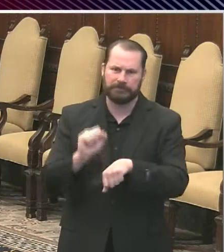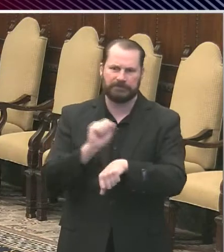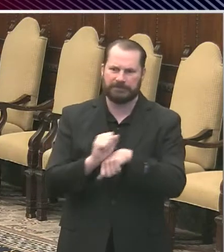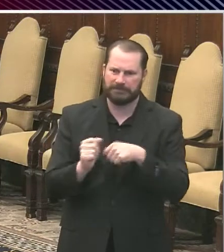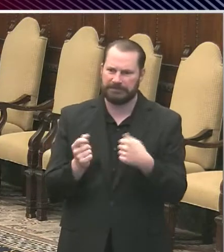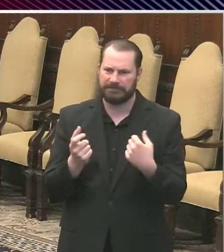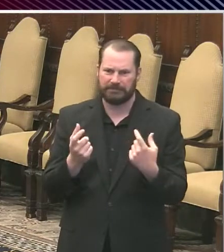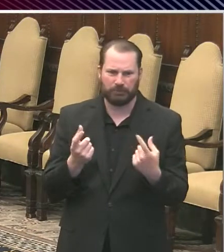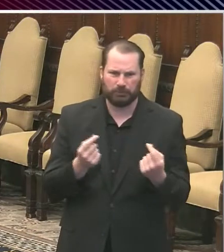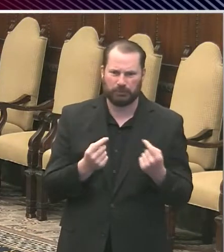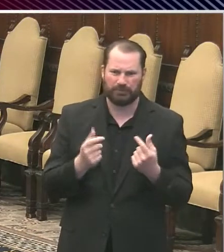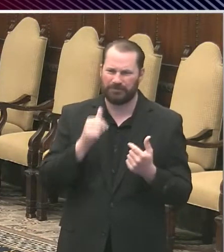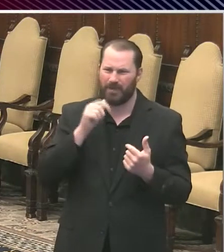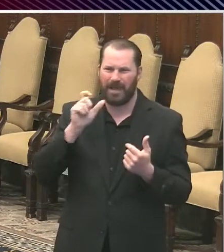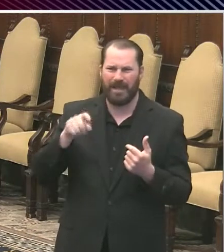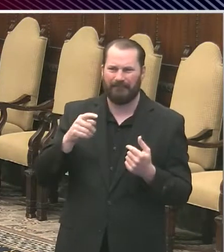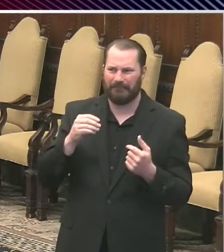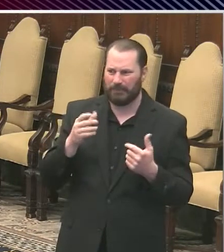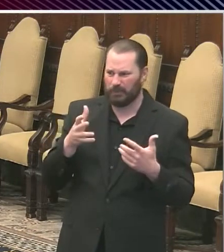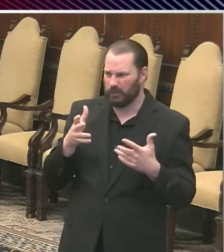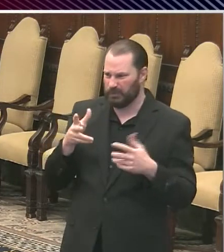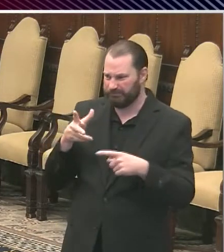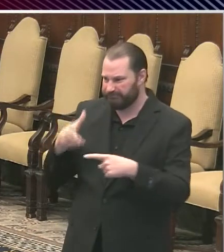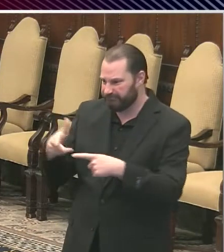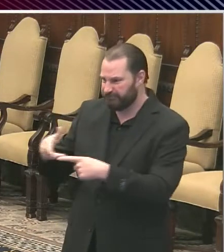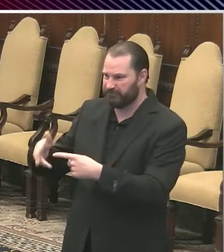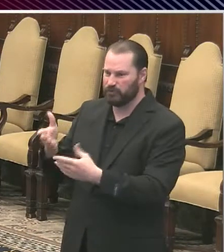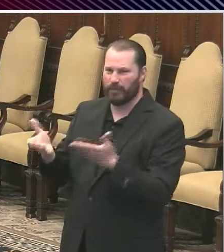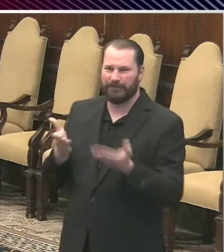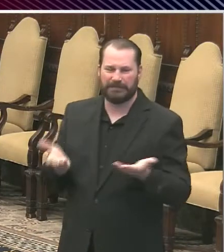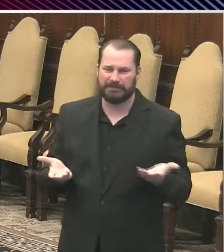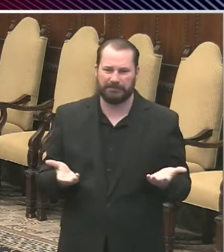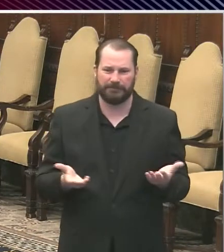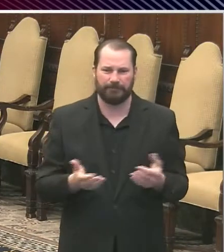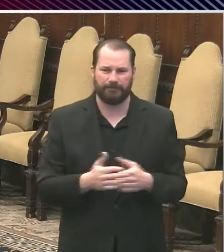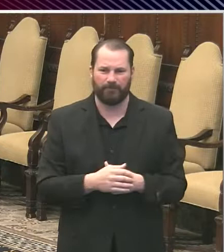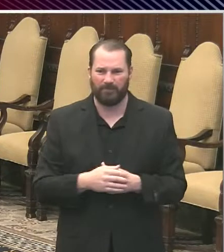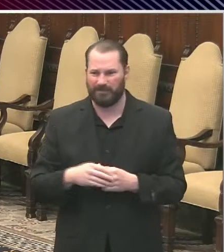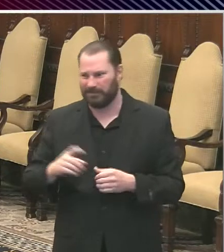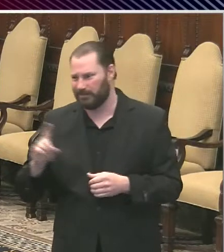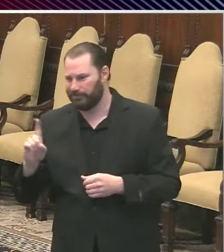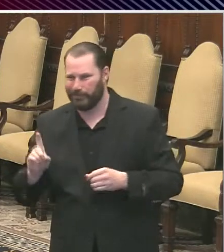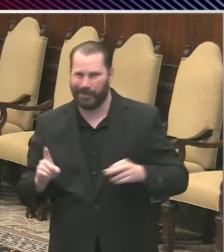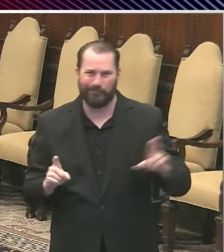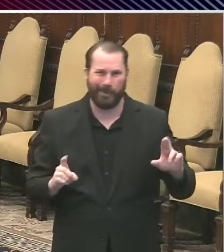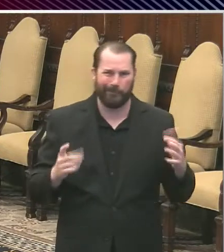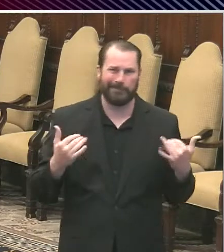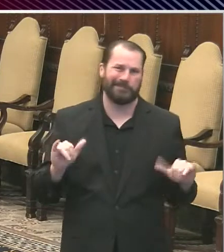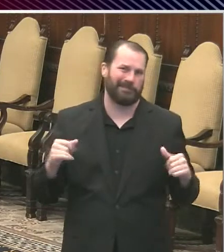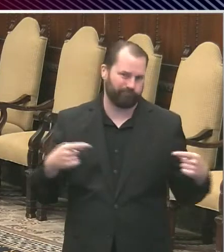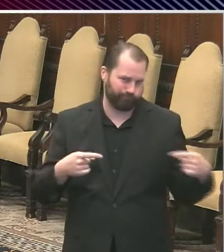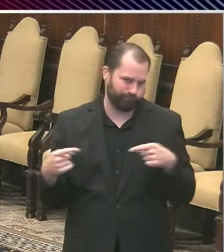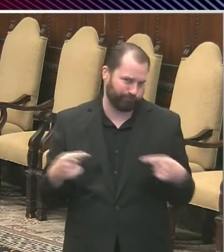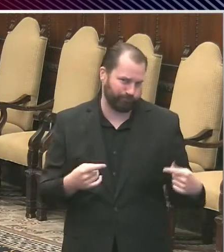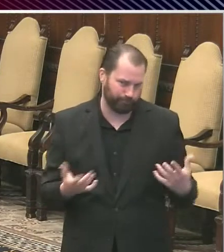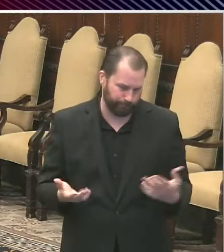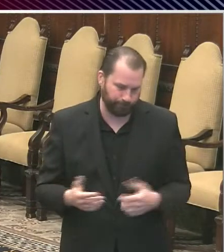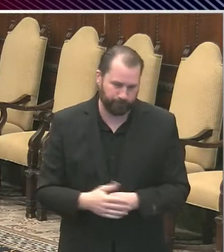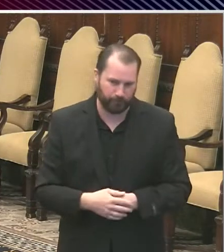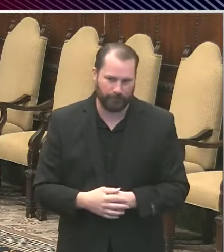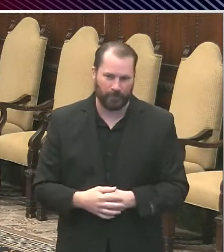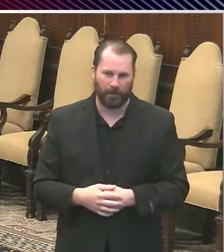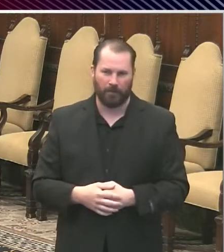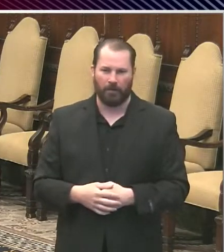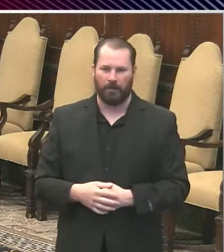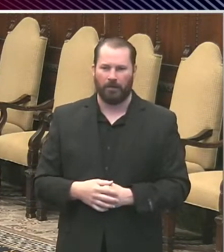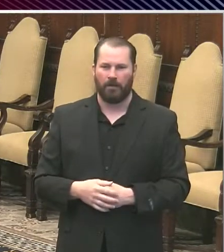at the federal level. And before I turn it over to Dr. Farley, I also wanted to share that the Department of Revenue has pushed back the 2020 real estate